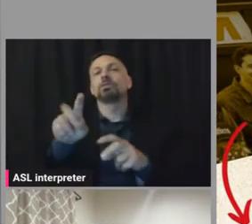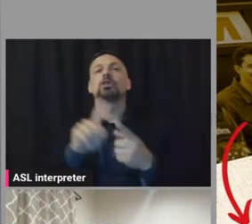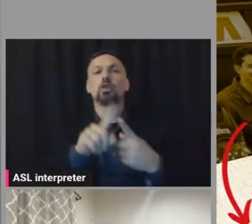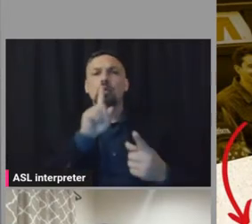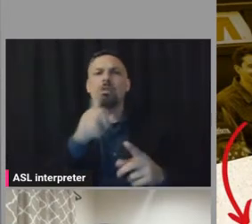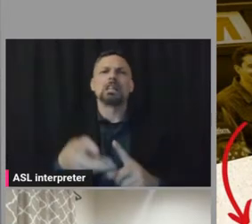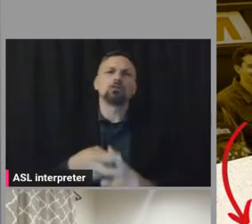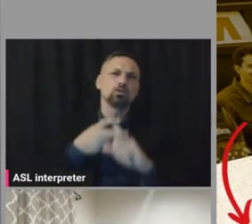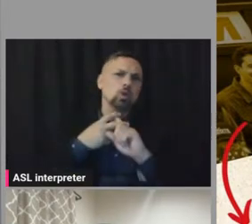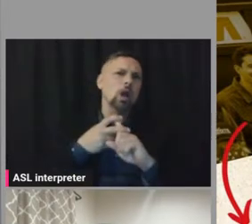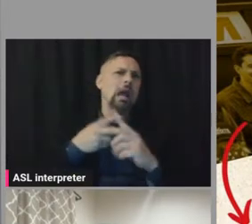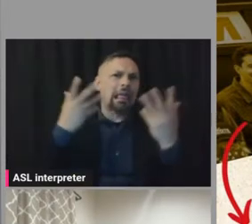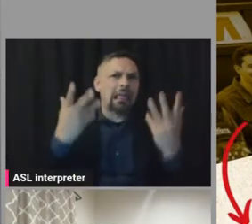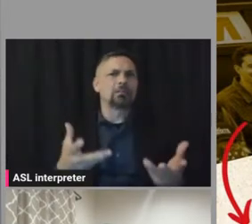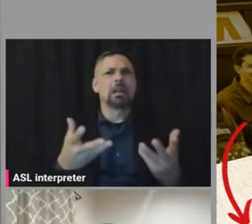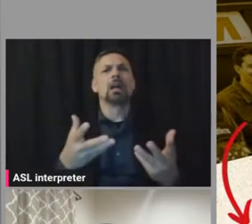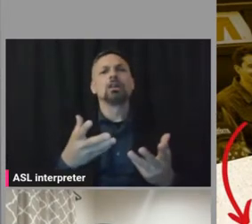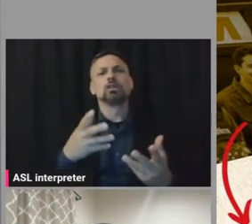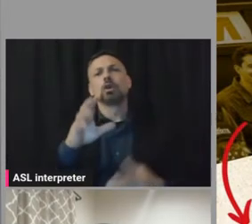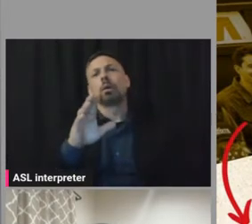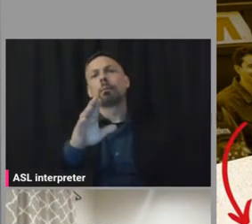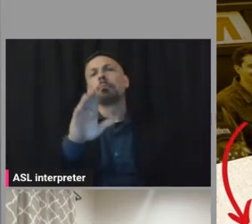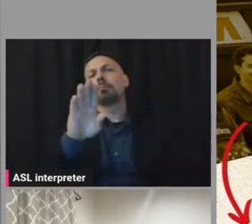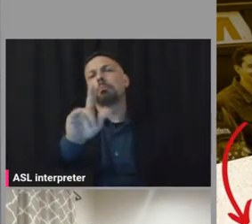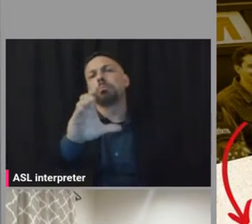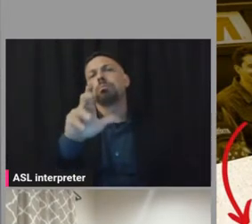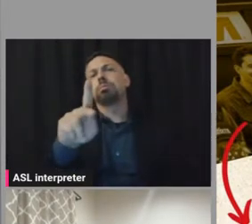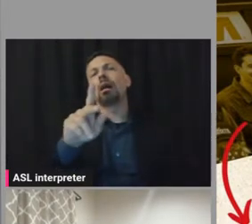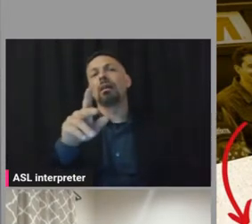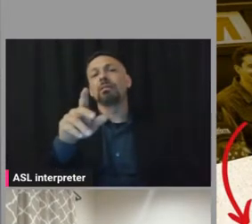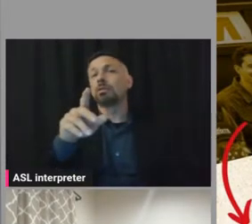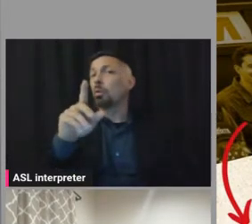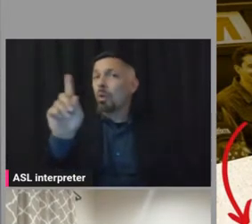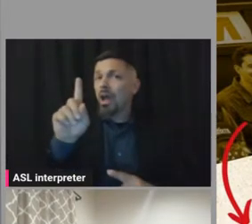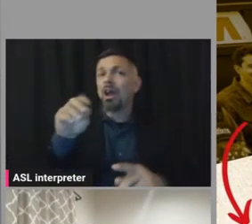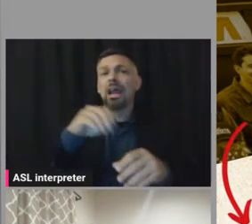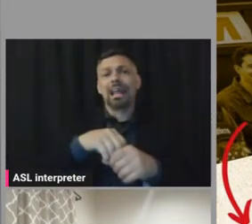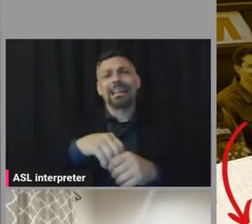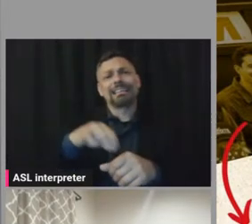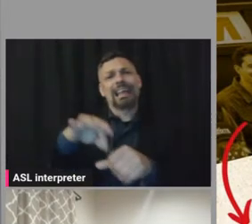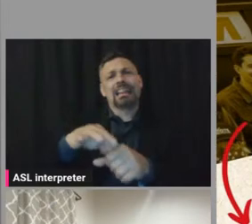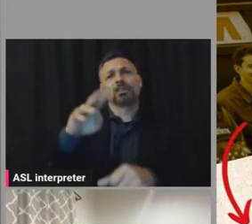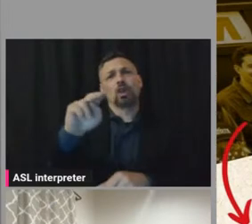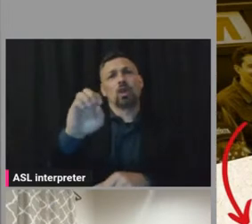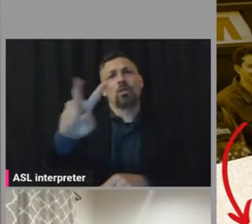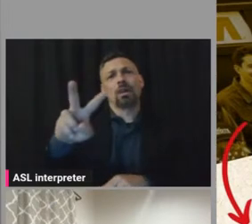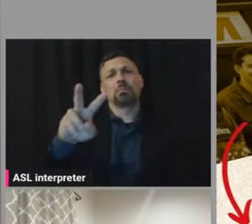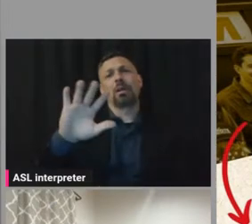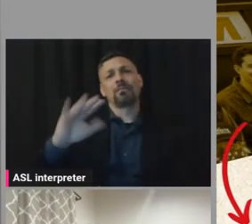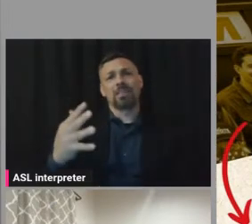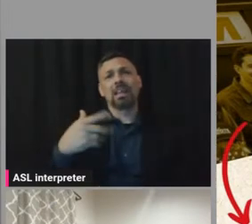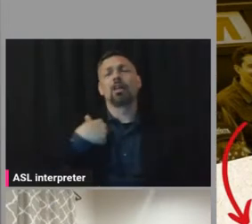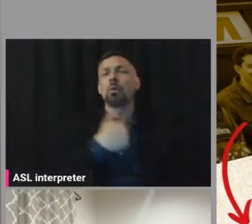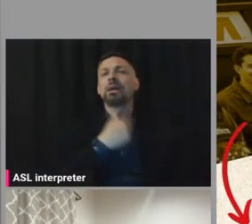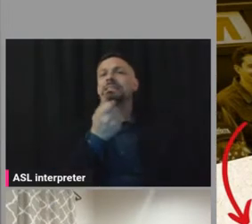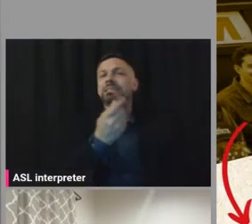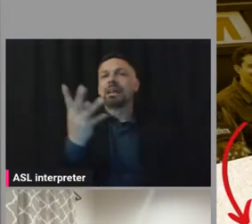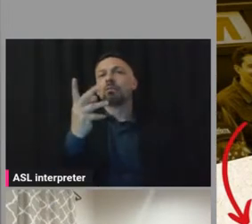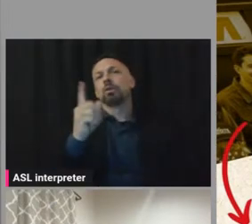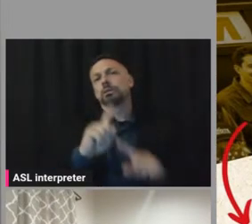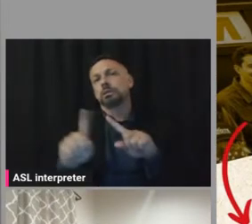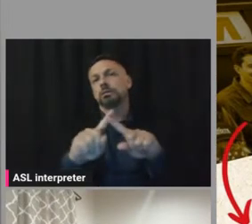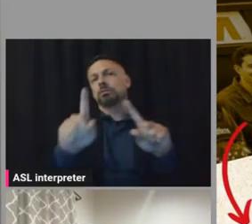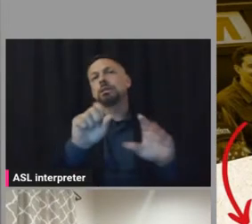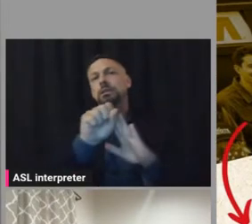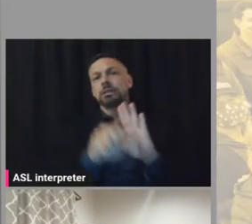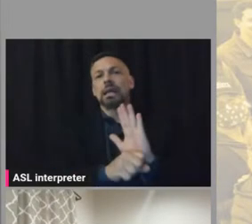recruit heavily to block Trump in November, in the general election on November 5th. And we're going to be in a couple different states. And can I